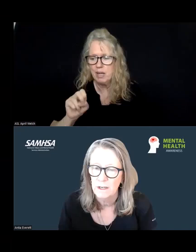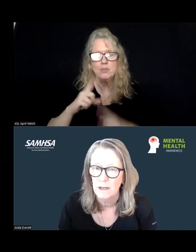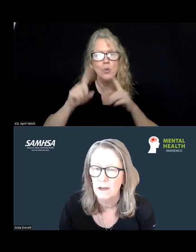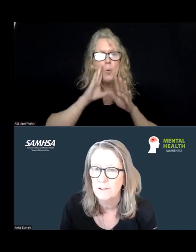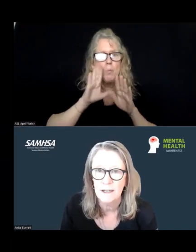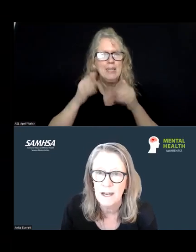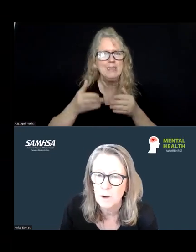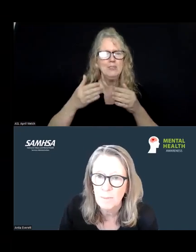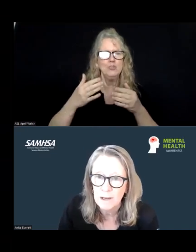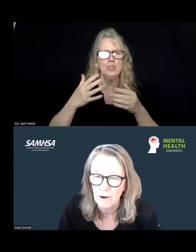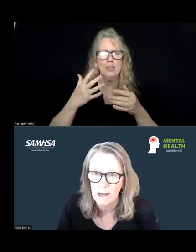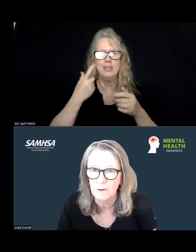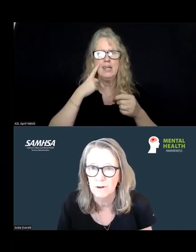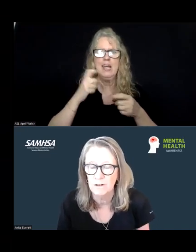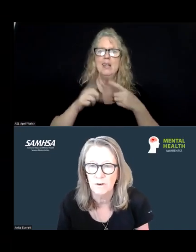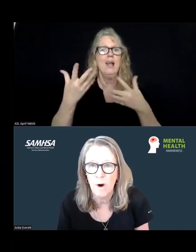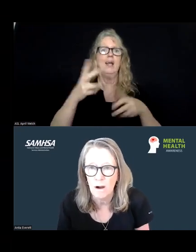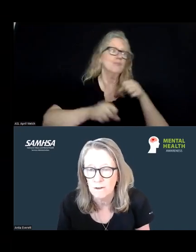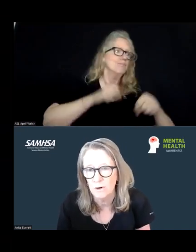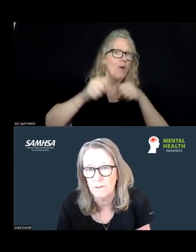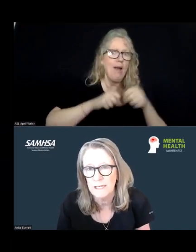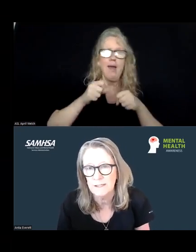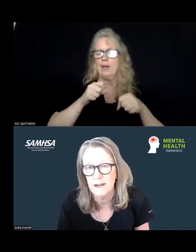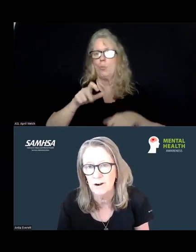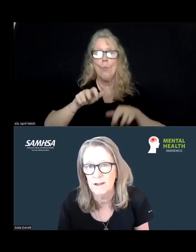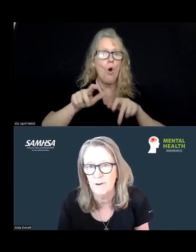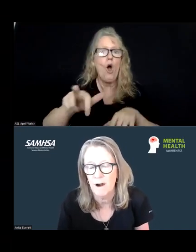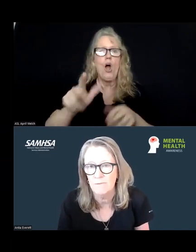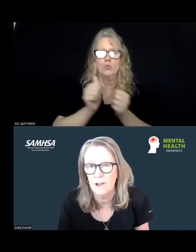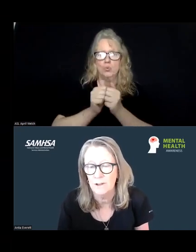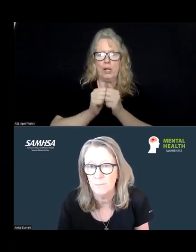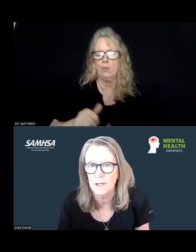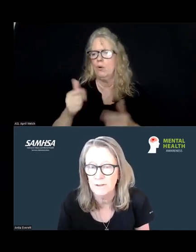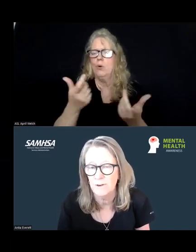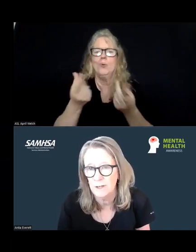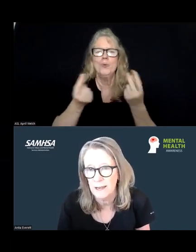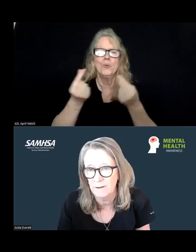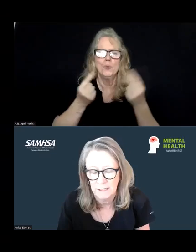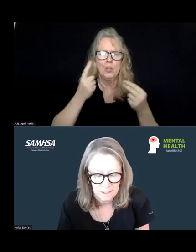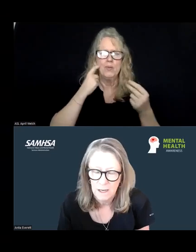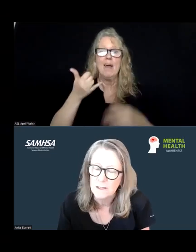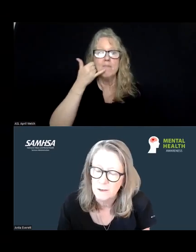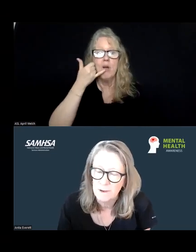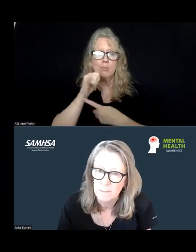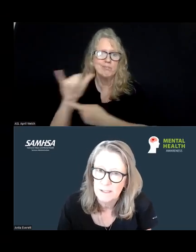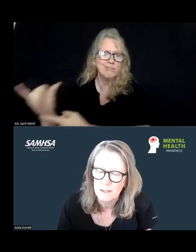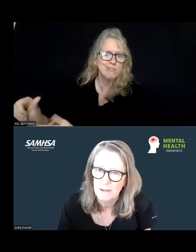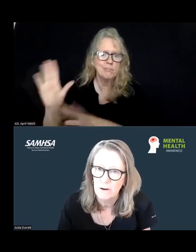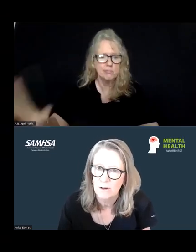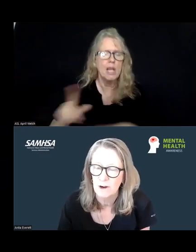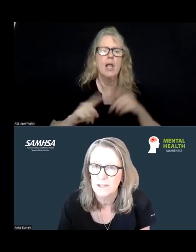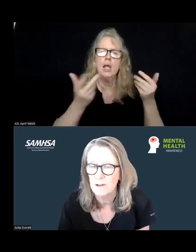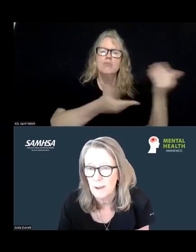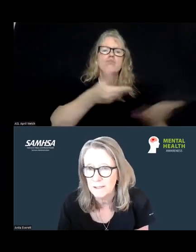to taking a neighborhood bike ride or a walk or things that are involved putting the phone down. Some